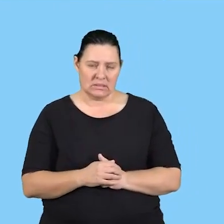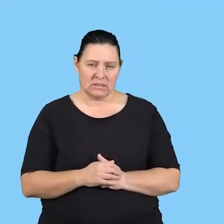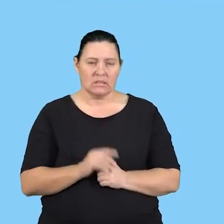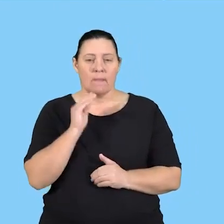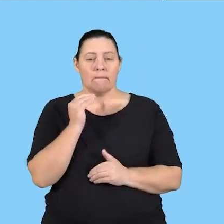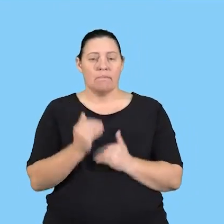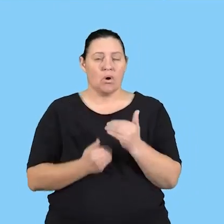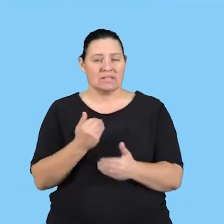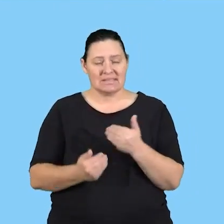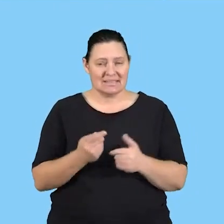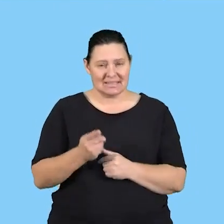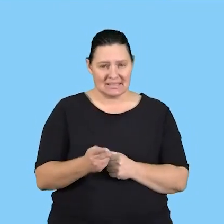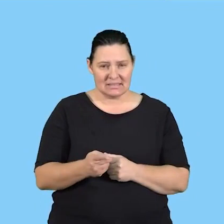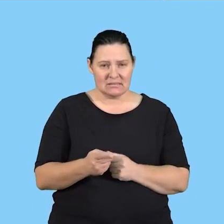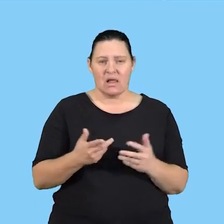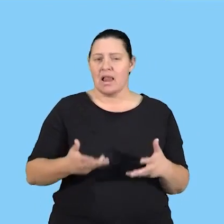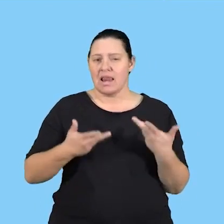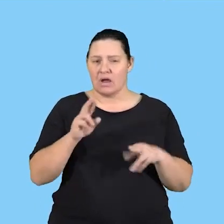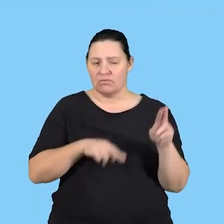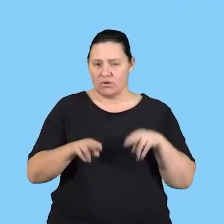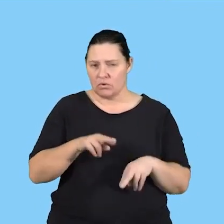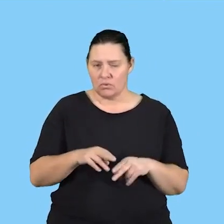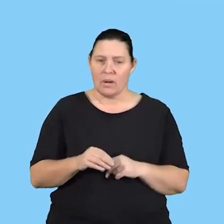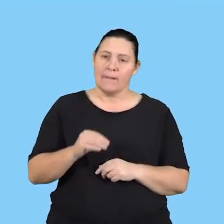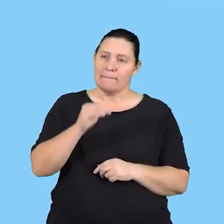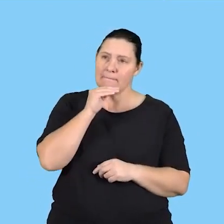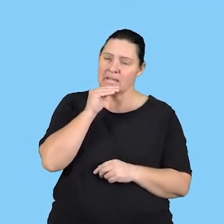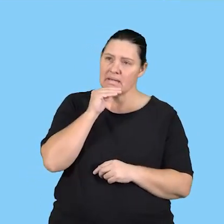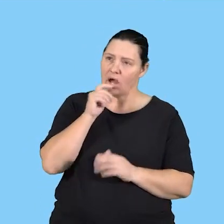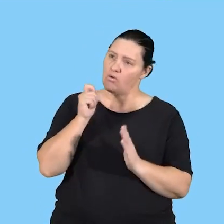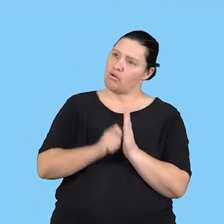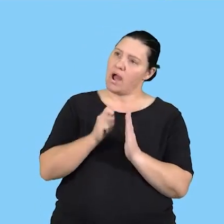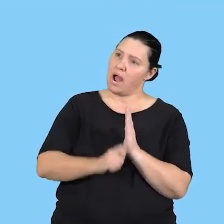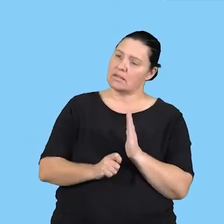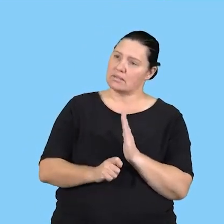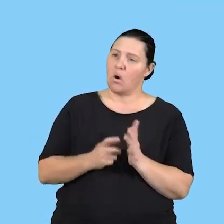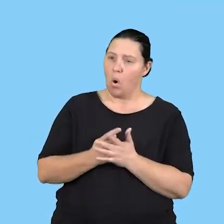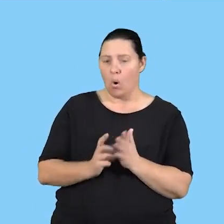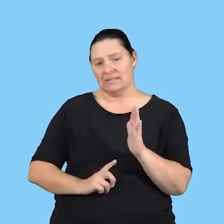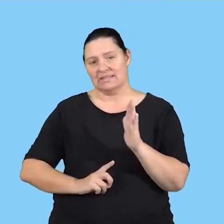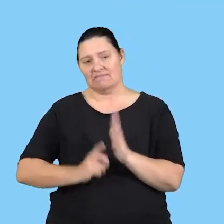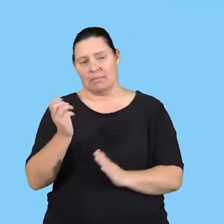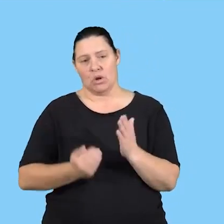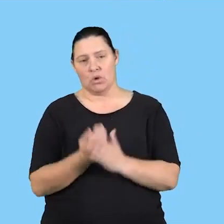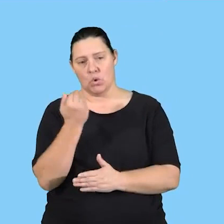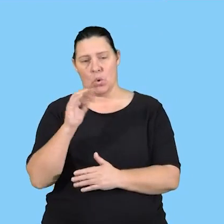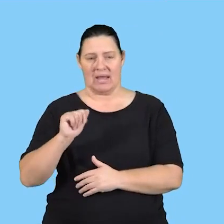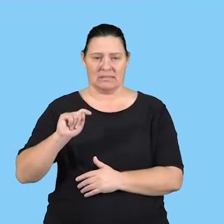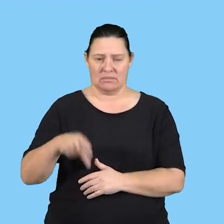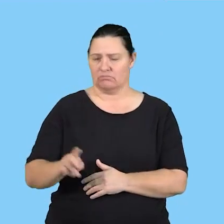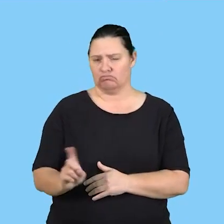this process, that is the light review, was not meant to rewrite or develop a new